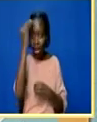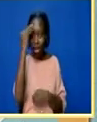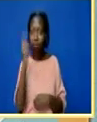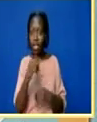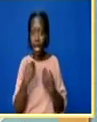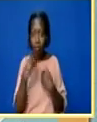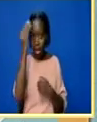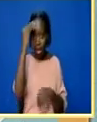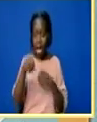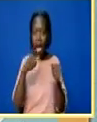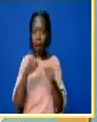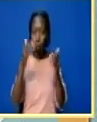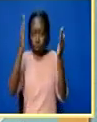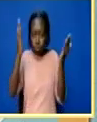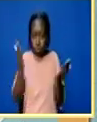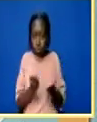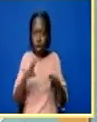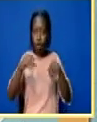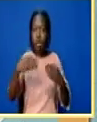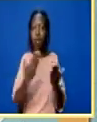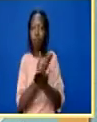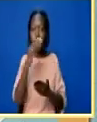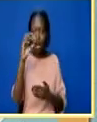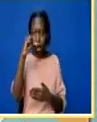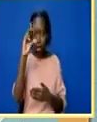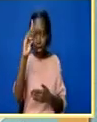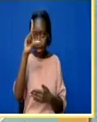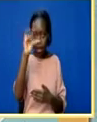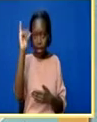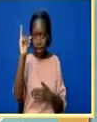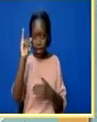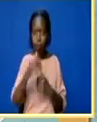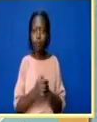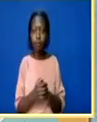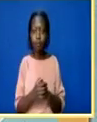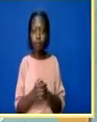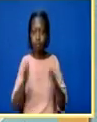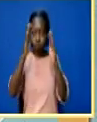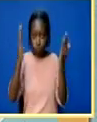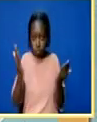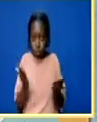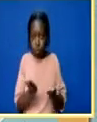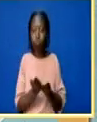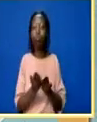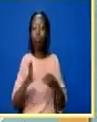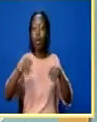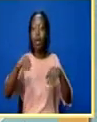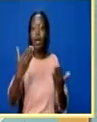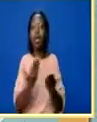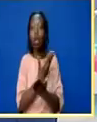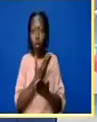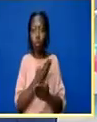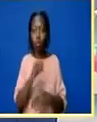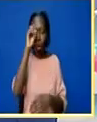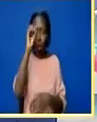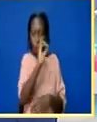gully erosion, which is the kind of erosion that causes the V-shaped or the U-shaped kind of